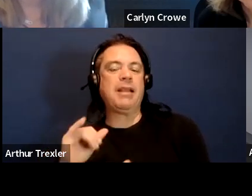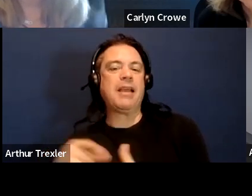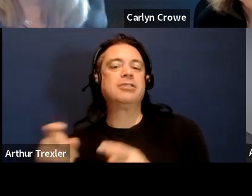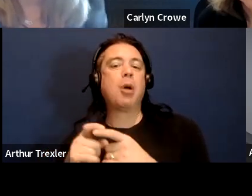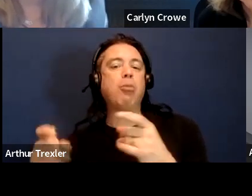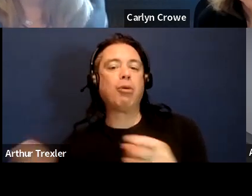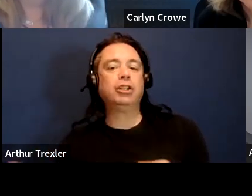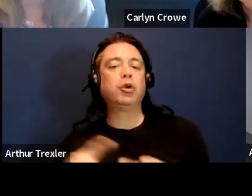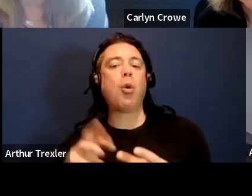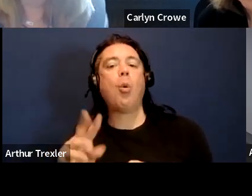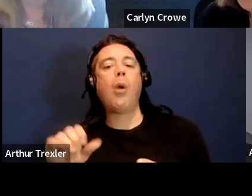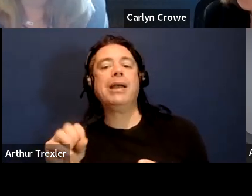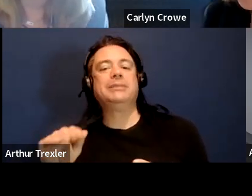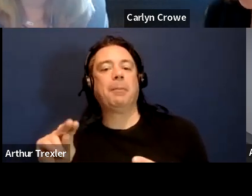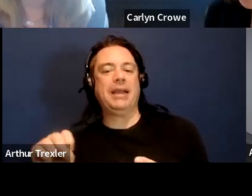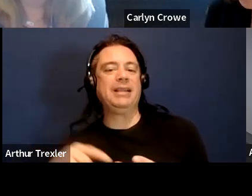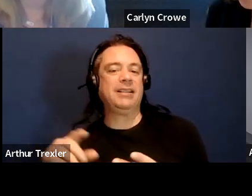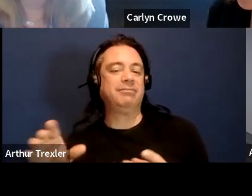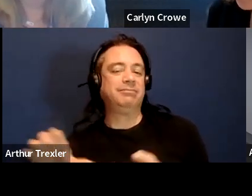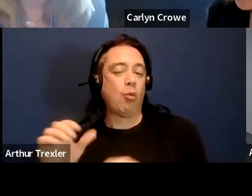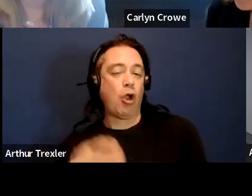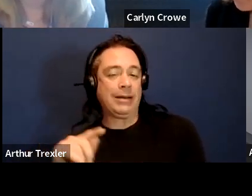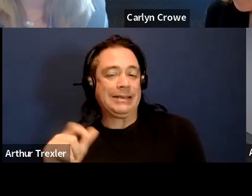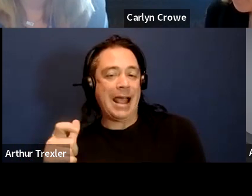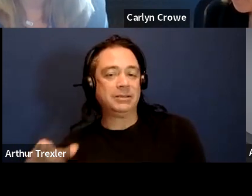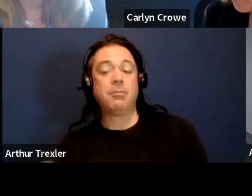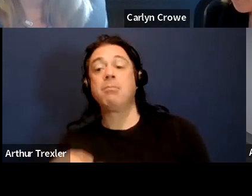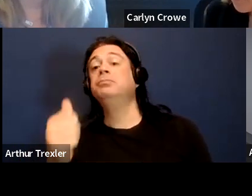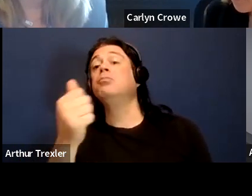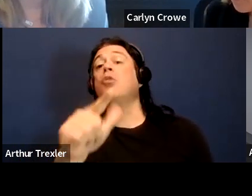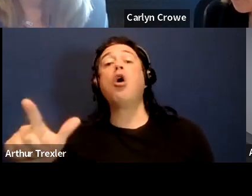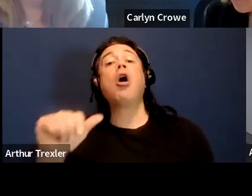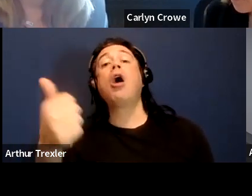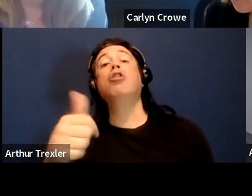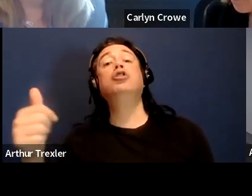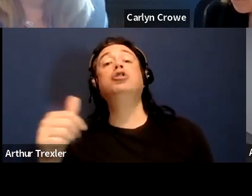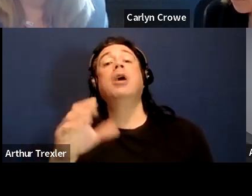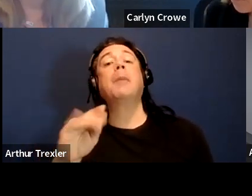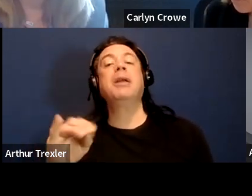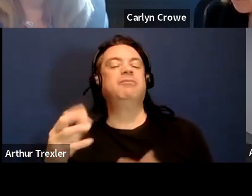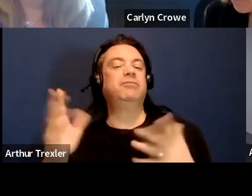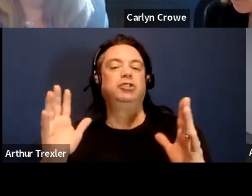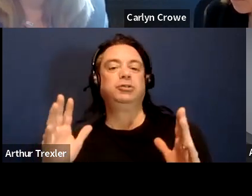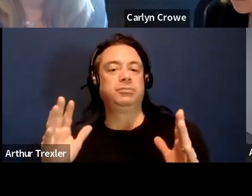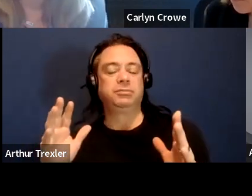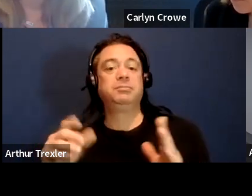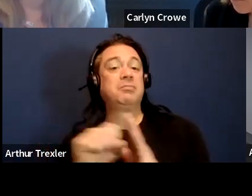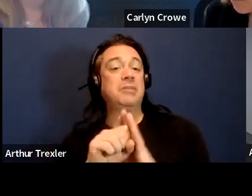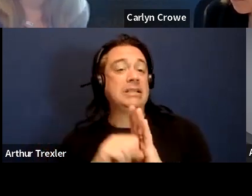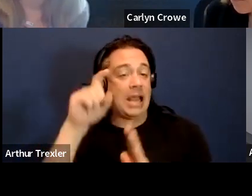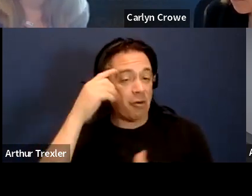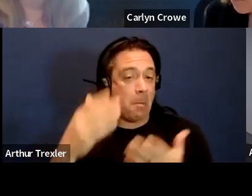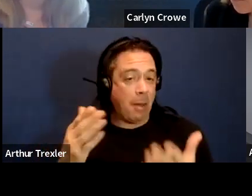appropriations, or the Ways and Means Committee, which does taxes. All the other committees are done. Their state government might meet